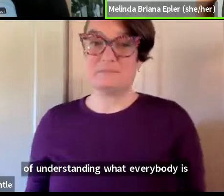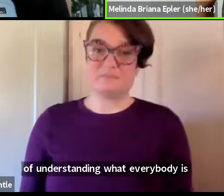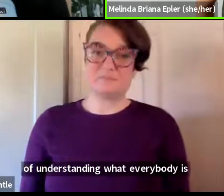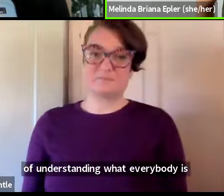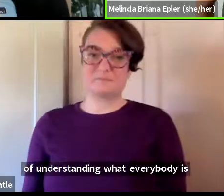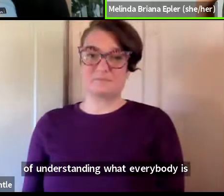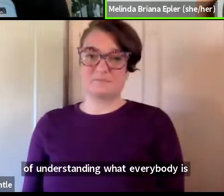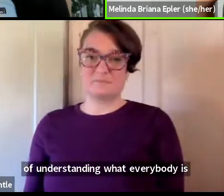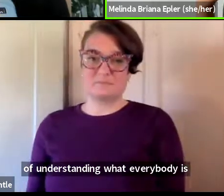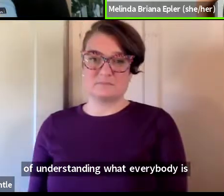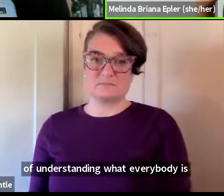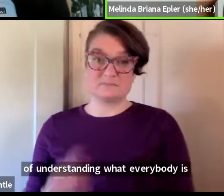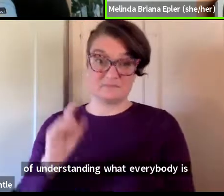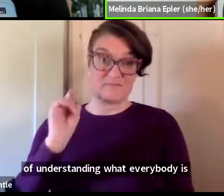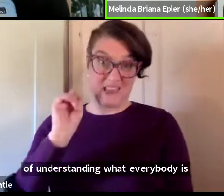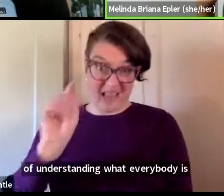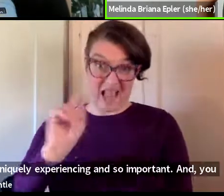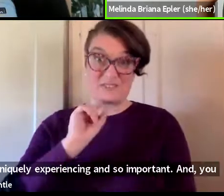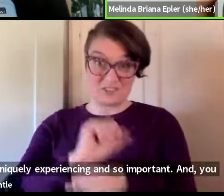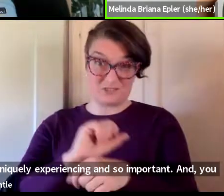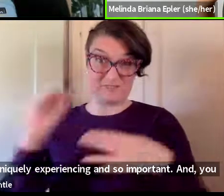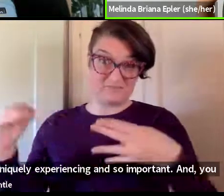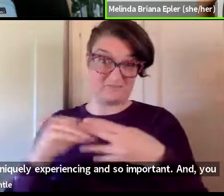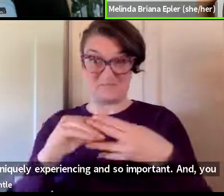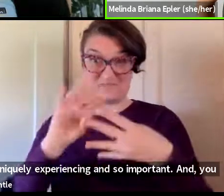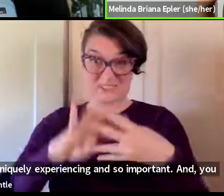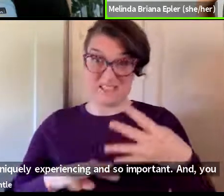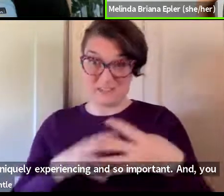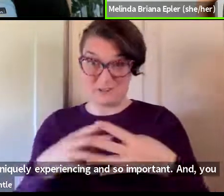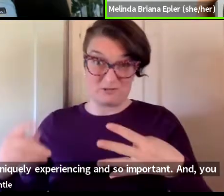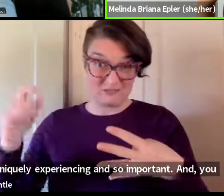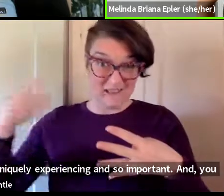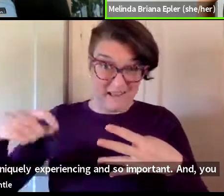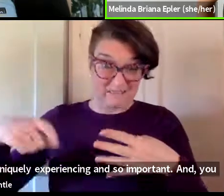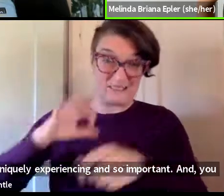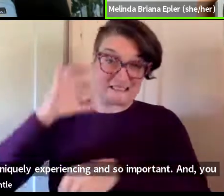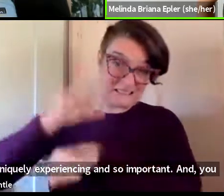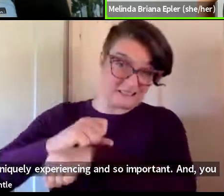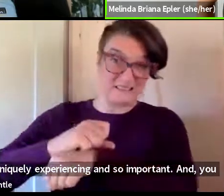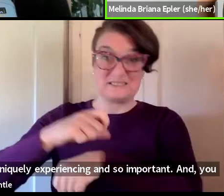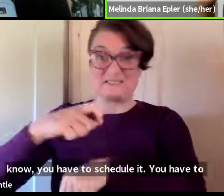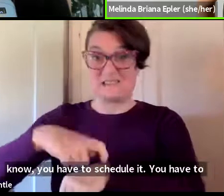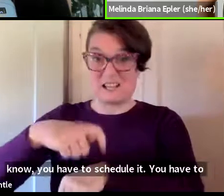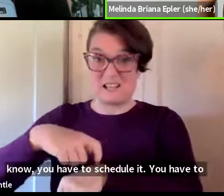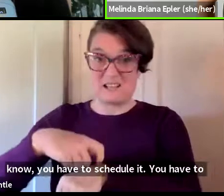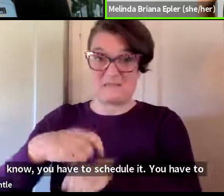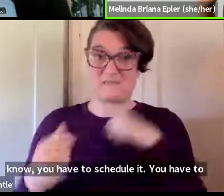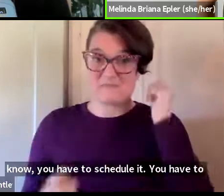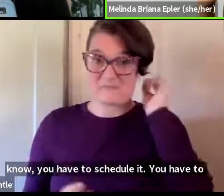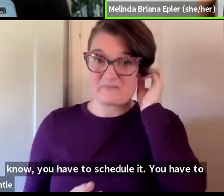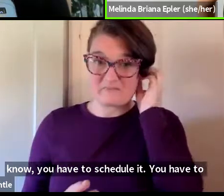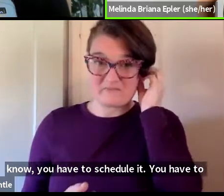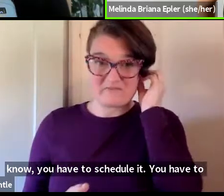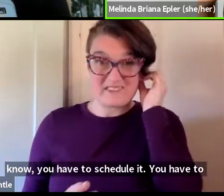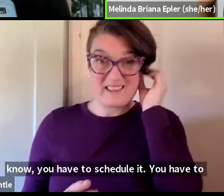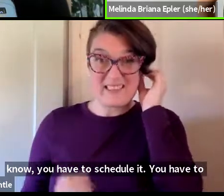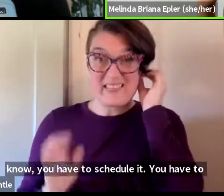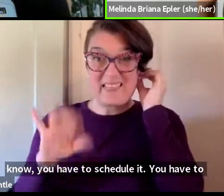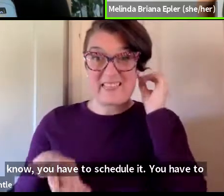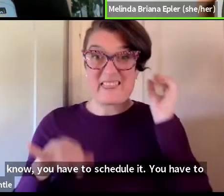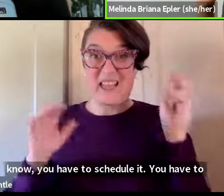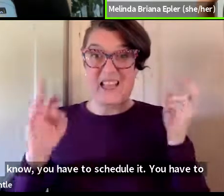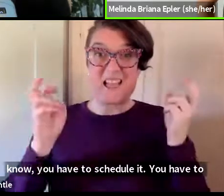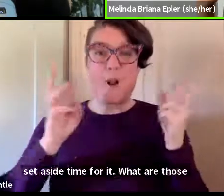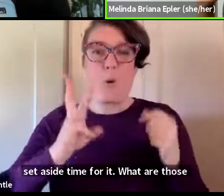And you have to schedule it. You have to set aside time for it. What are those water cool moments that you can